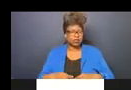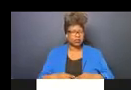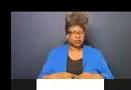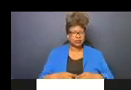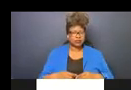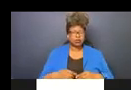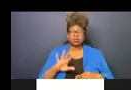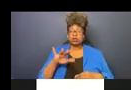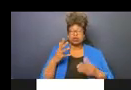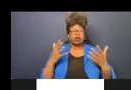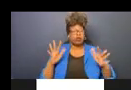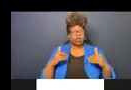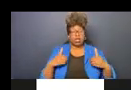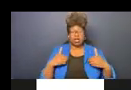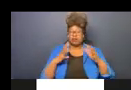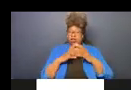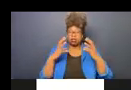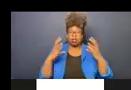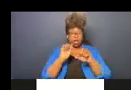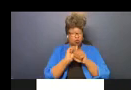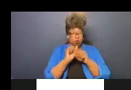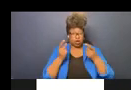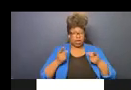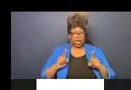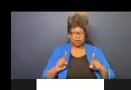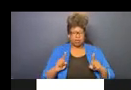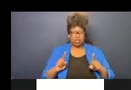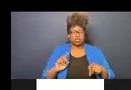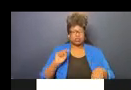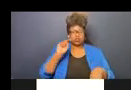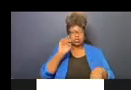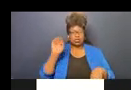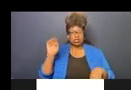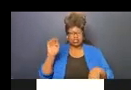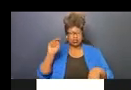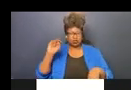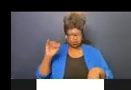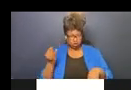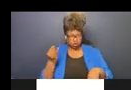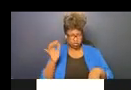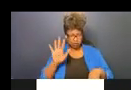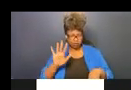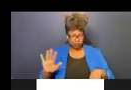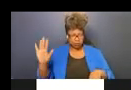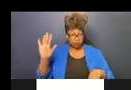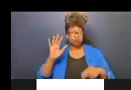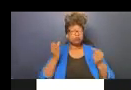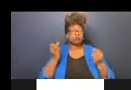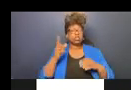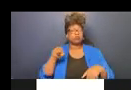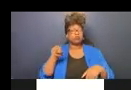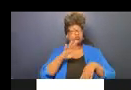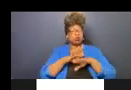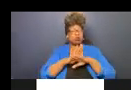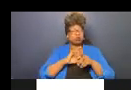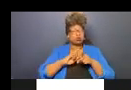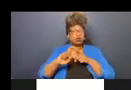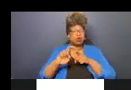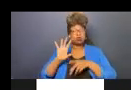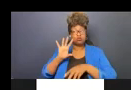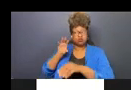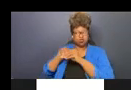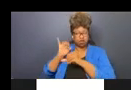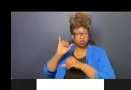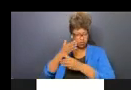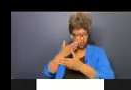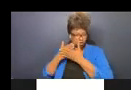There's already a lot of work happening in Northeastern New Jersey. Many of you on the call are involved in that good